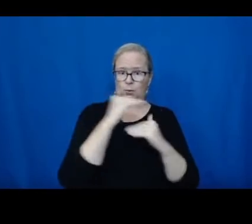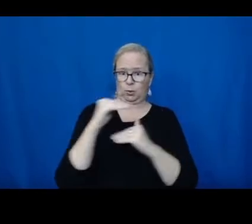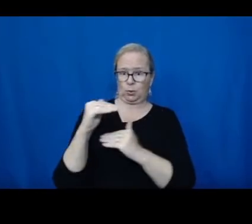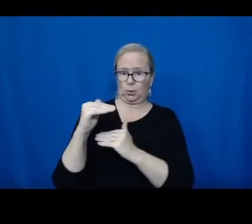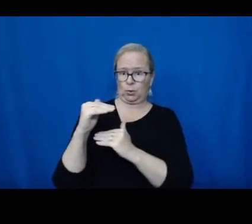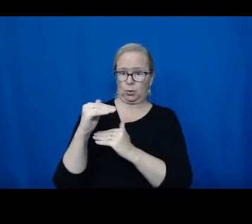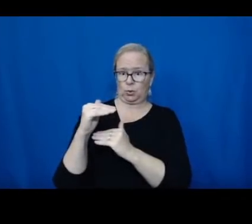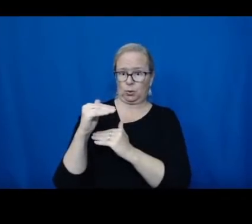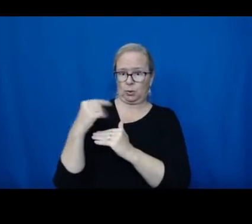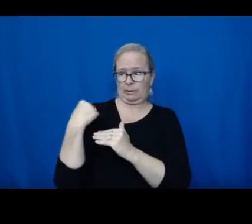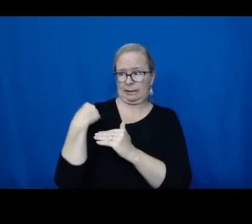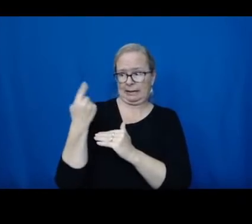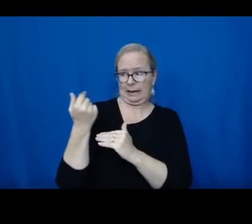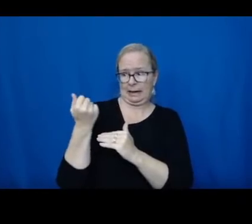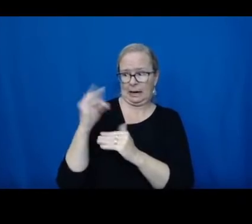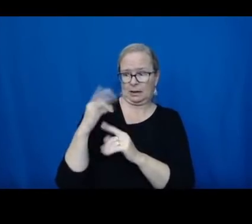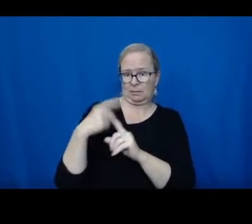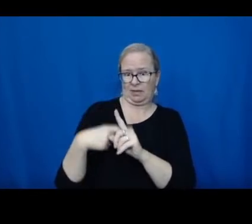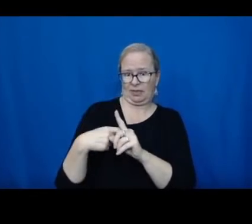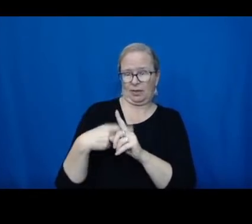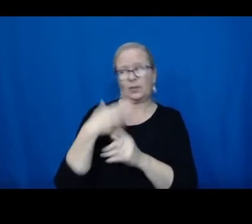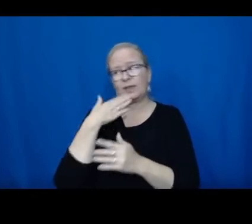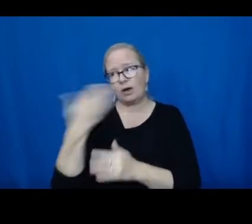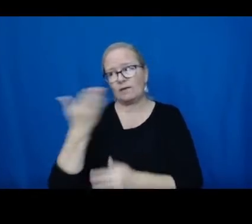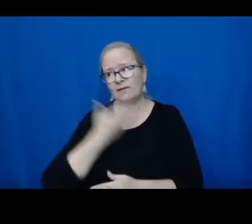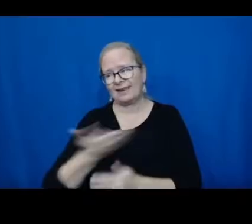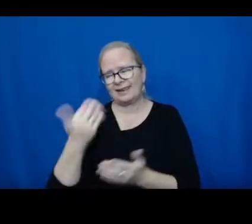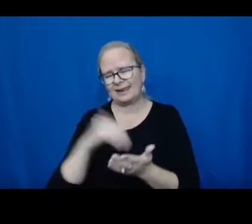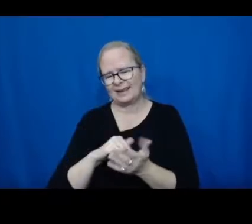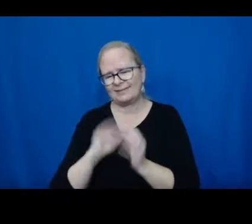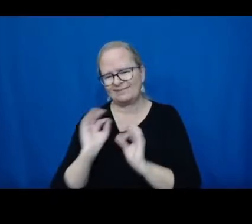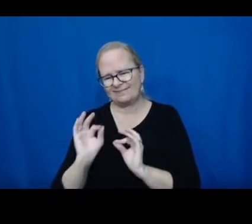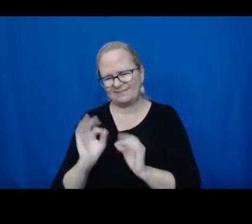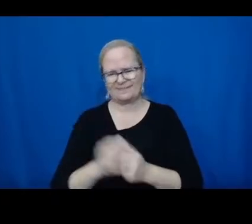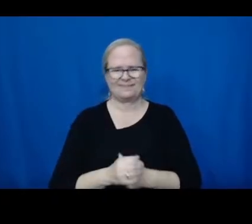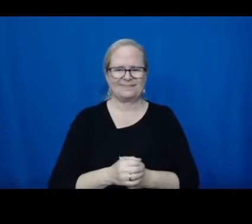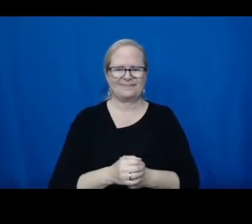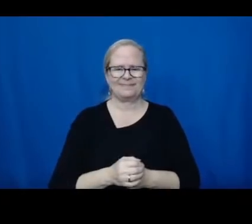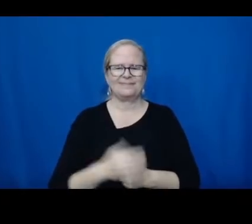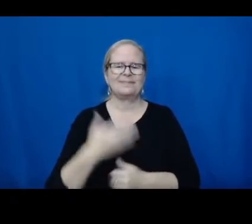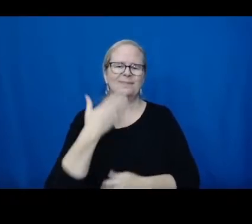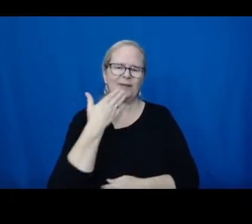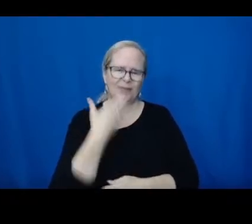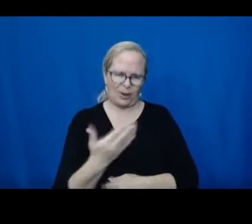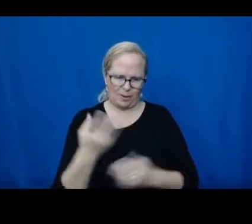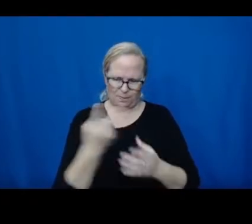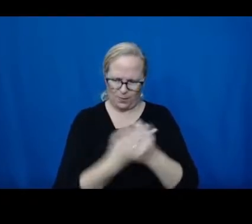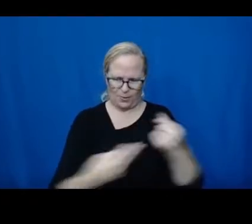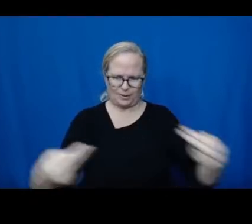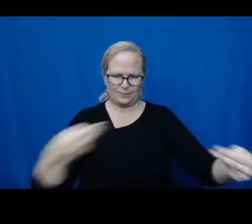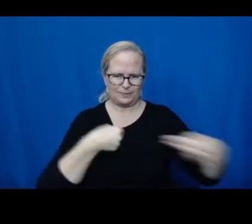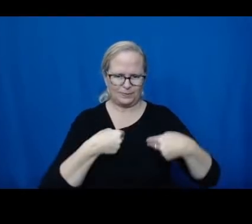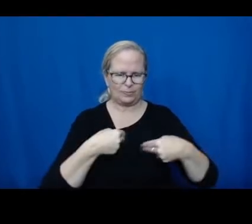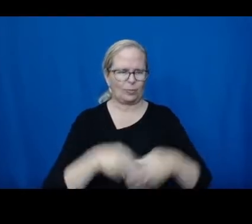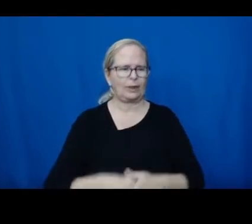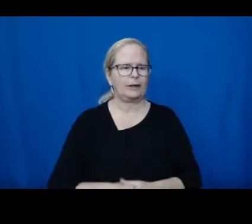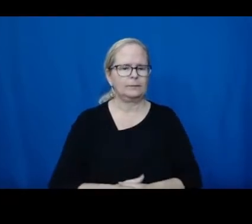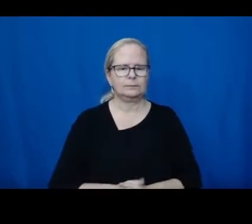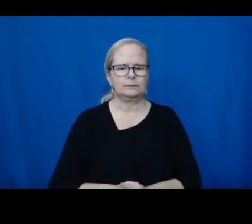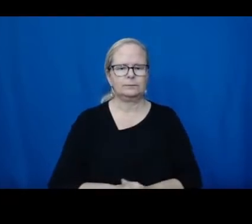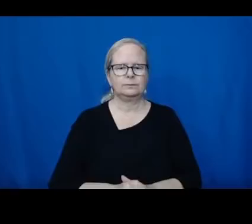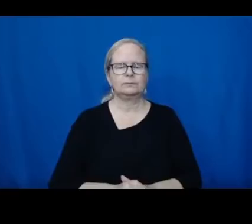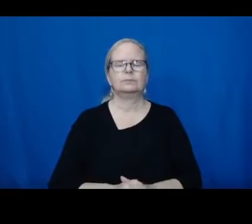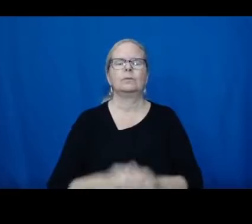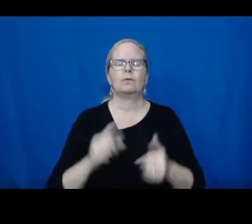joining us. Our first question from folks at home is, so I guess Dr. Gasparovitz from the inside and